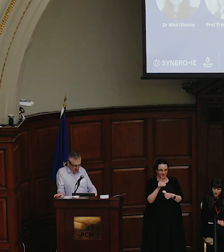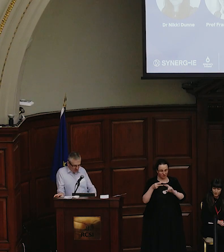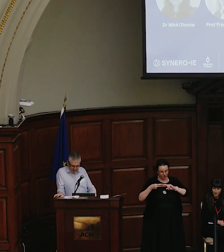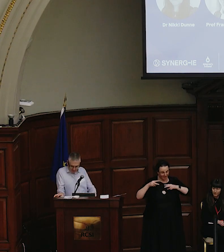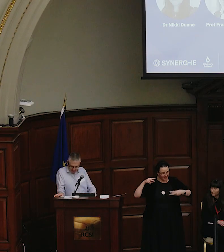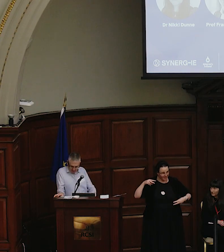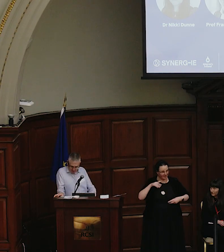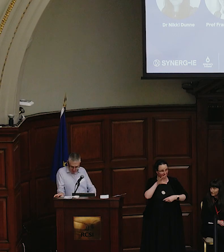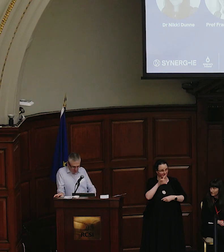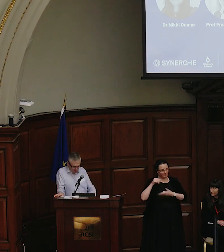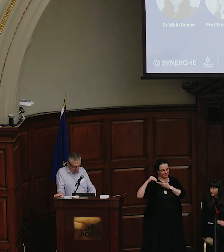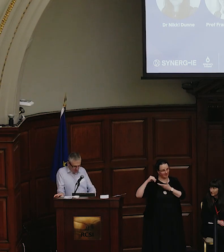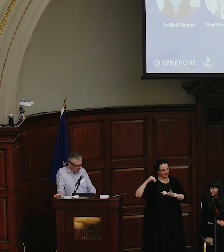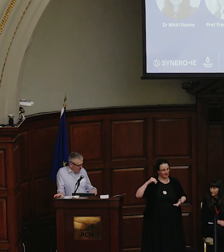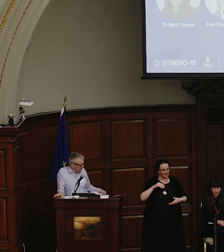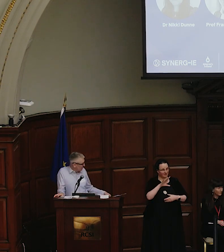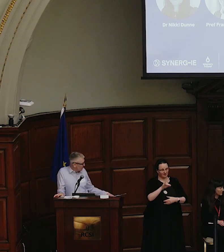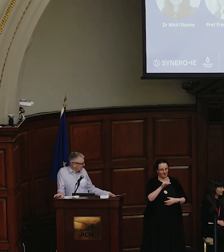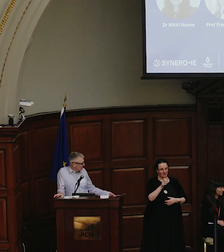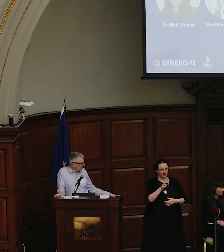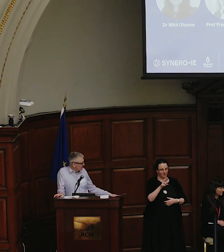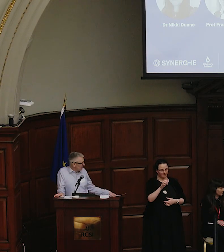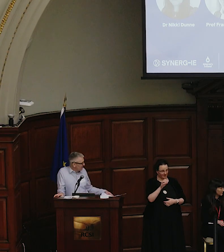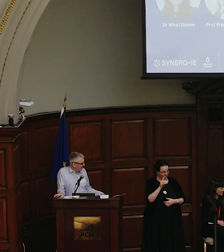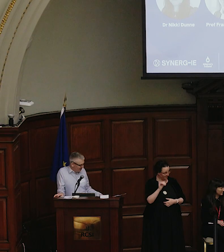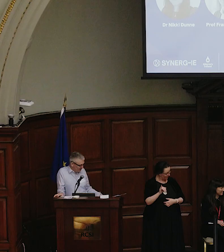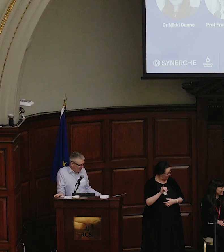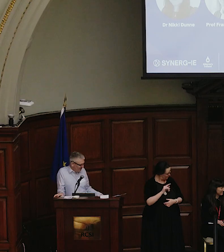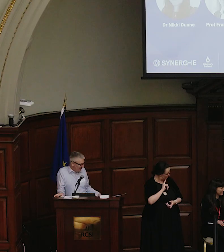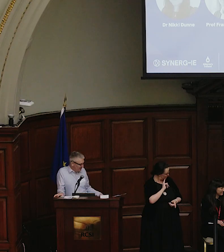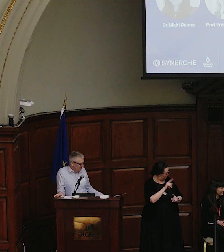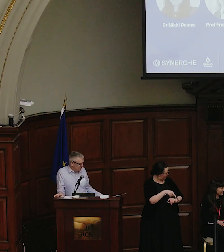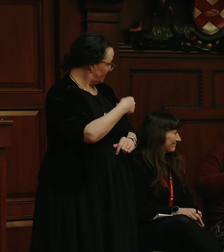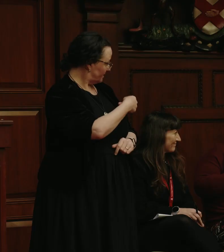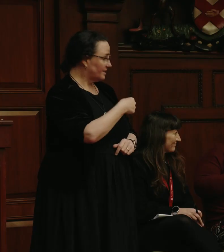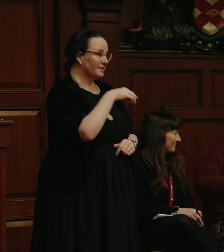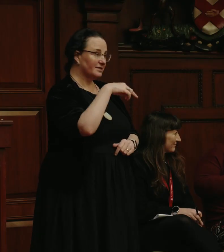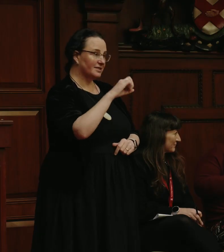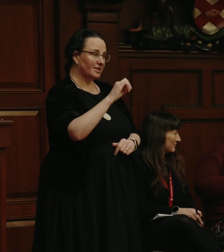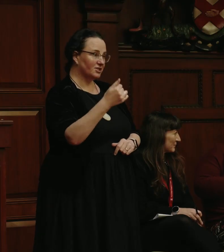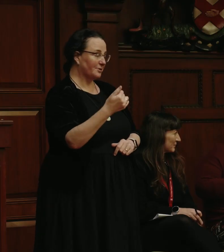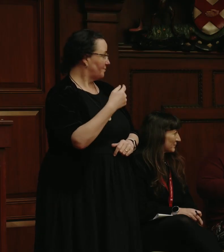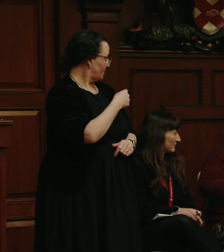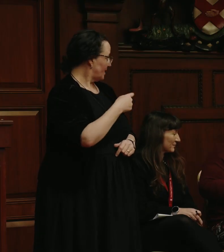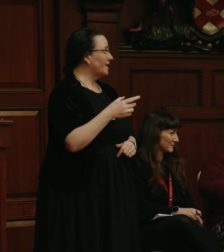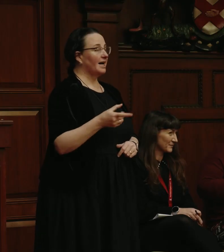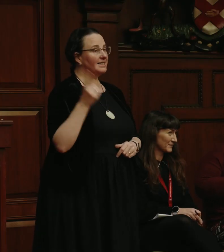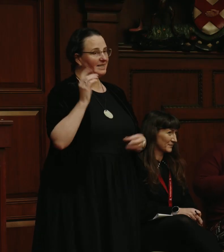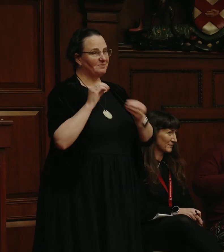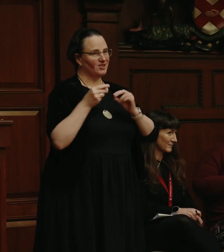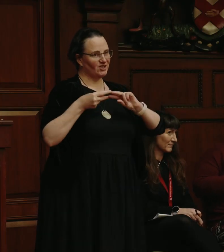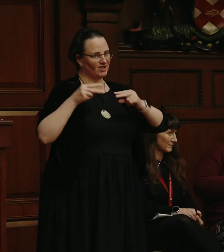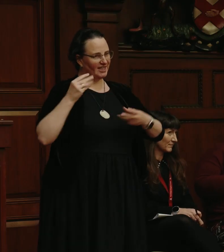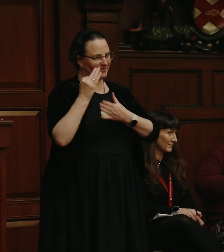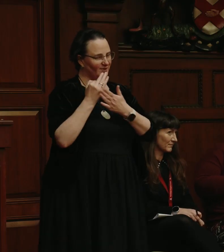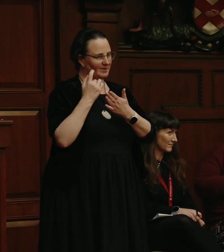suppose, would you mind trying to address that for us, Natasha? Or so I did mention genetics a few times. So